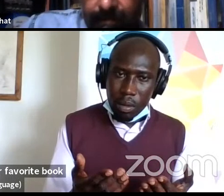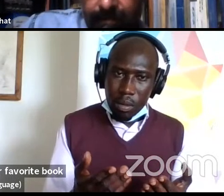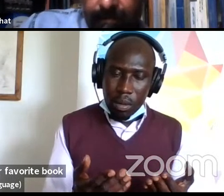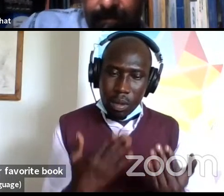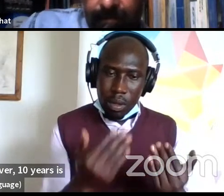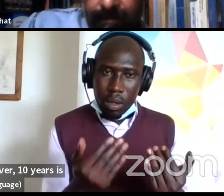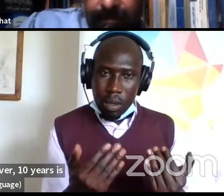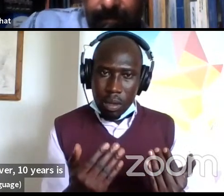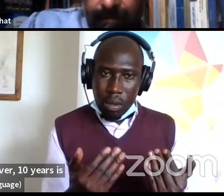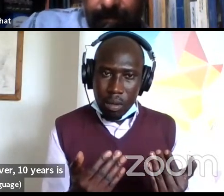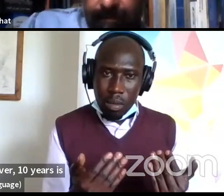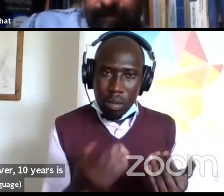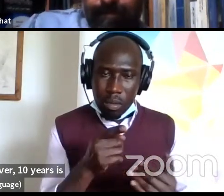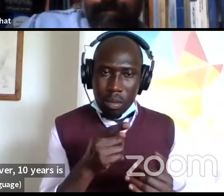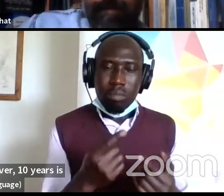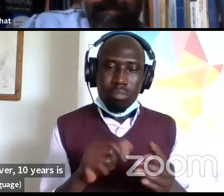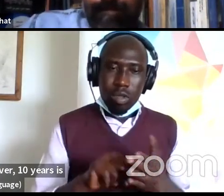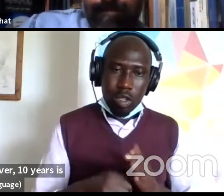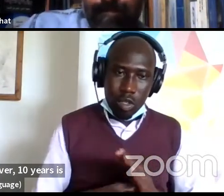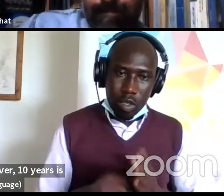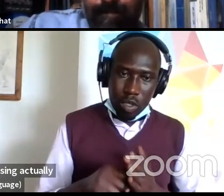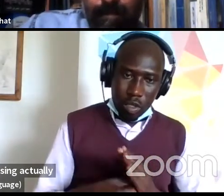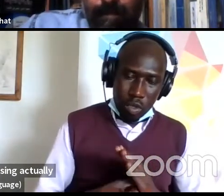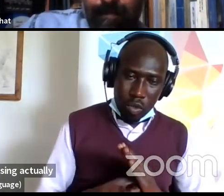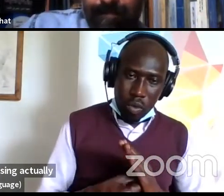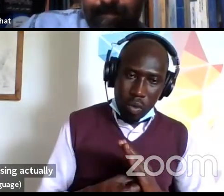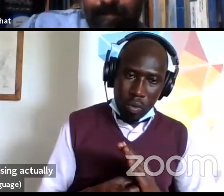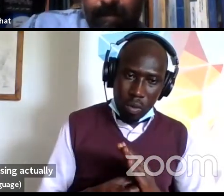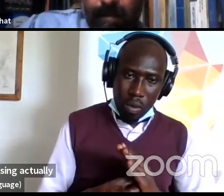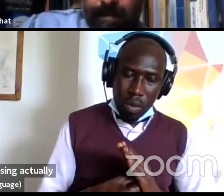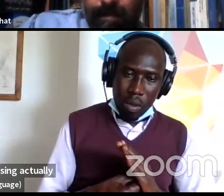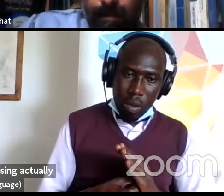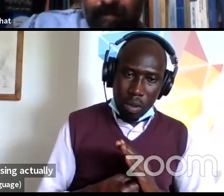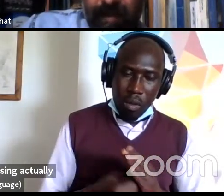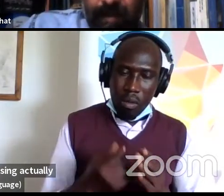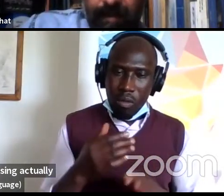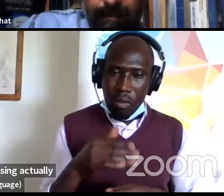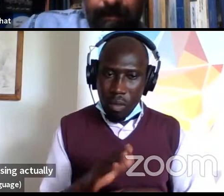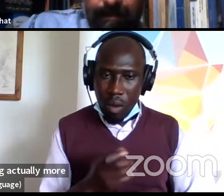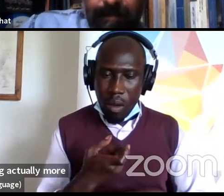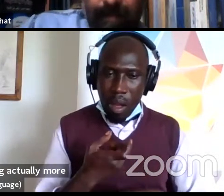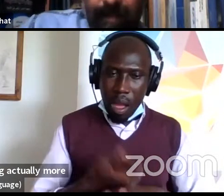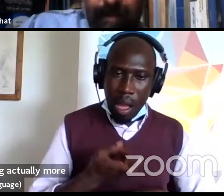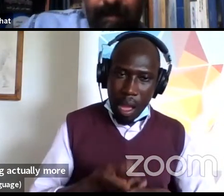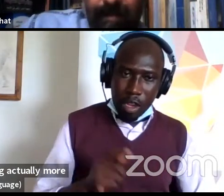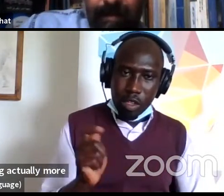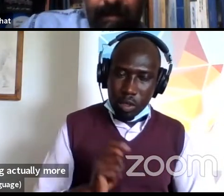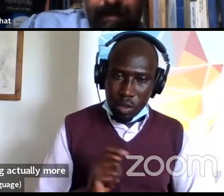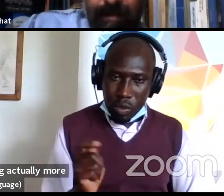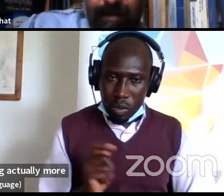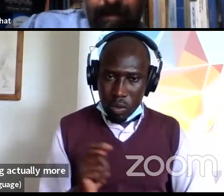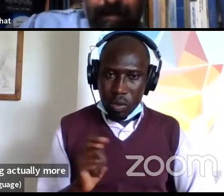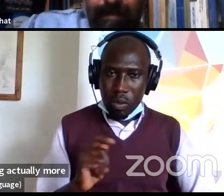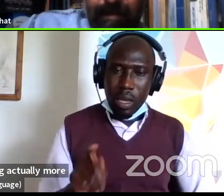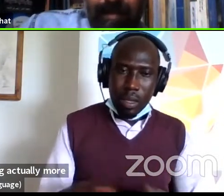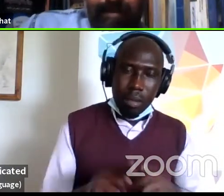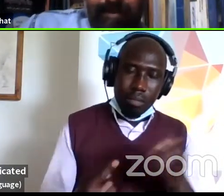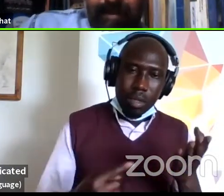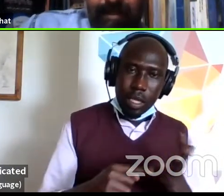now there is growing concern of using actually more sophisticated tools and more sophisticated technology